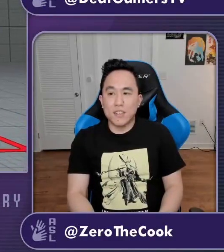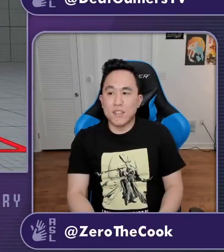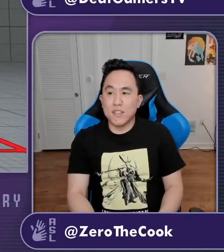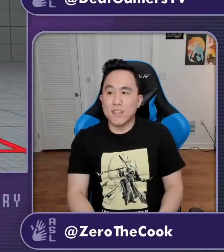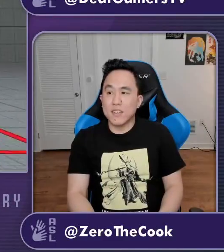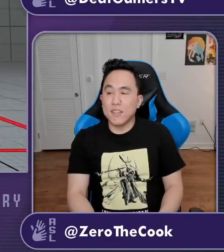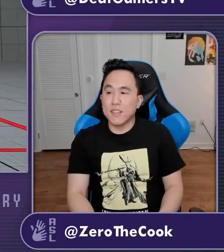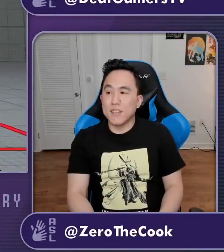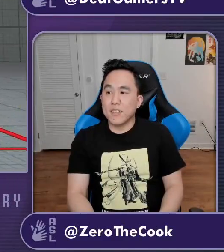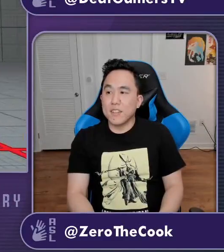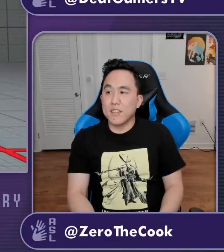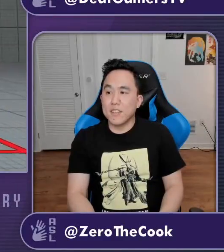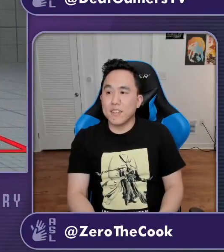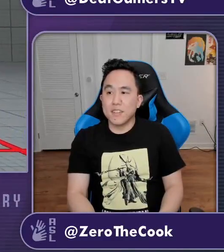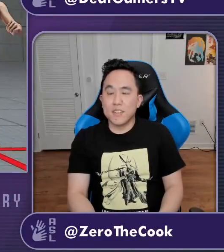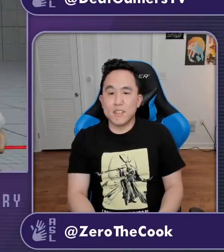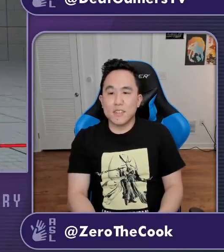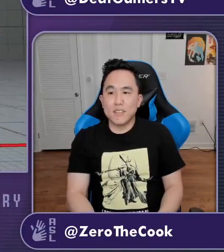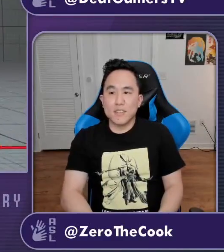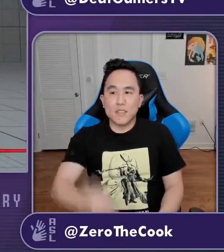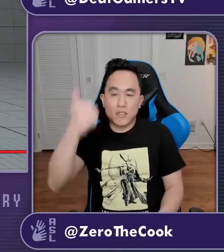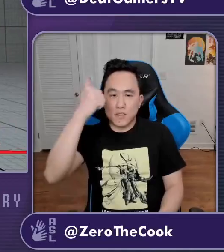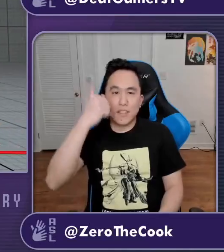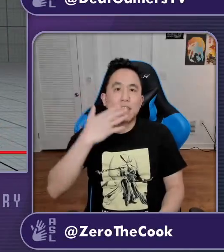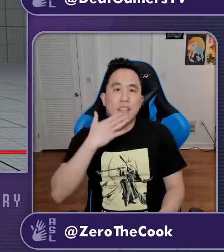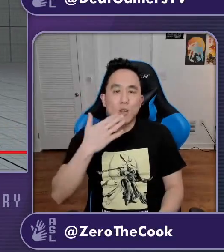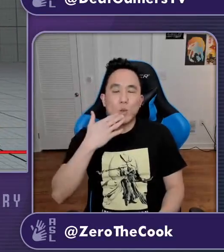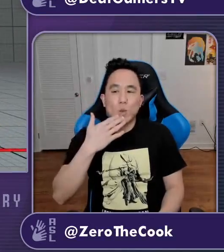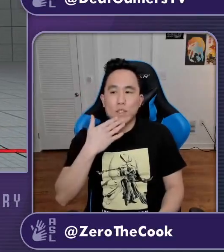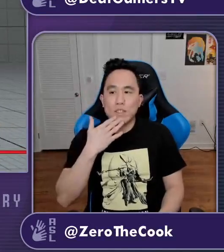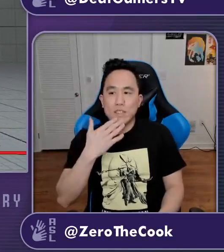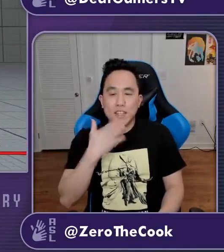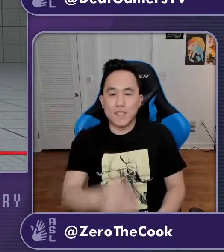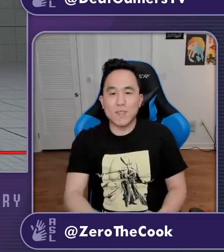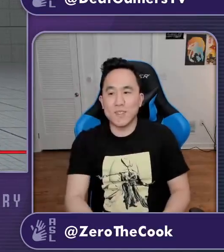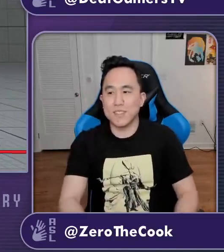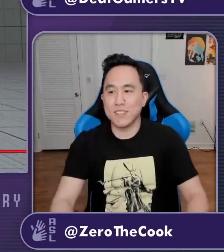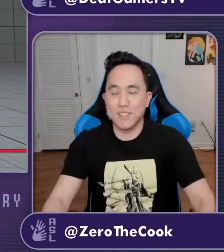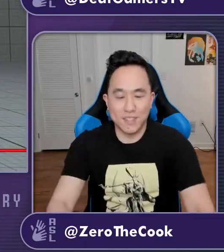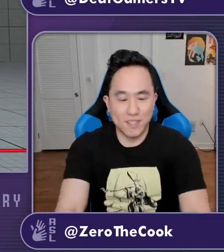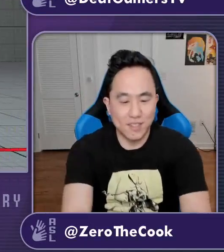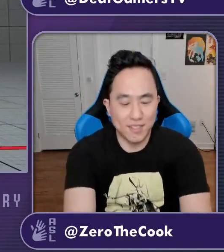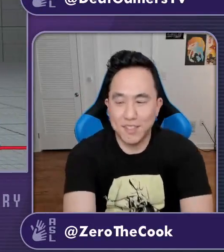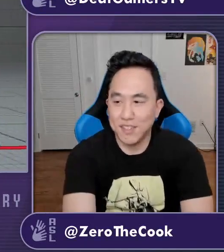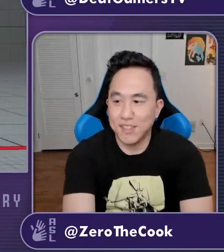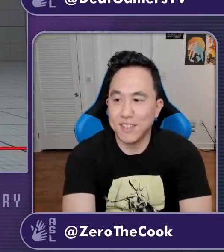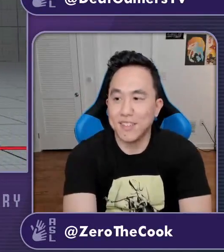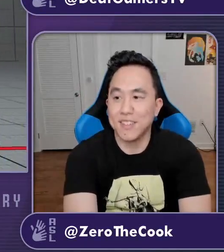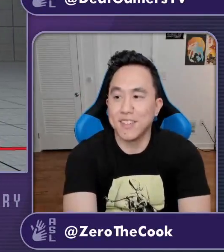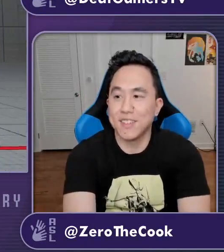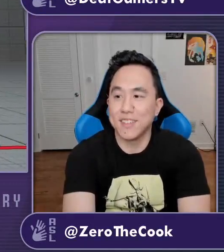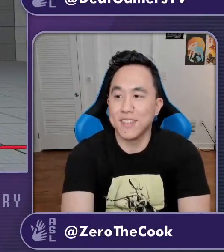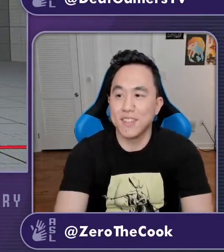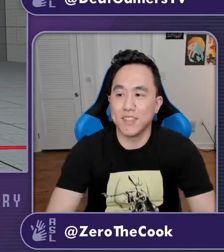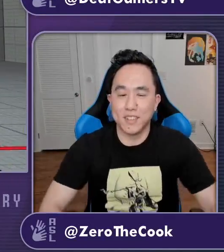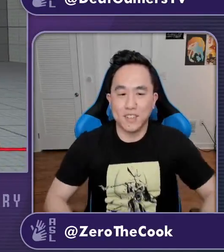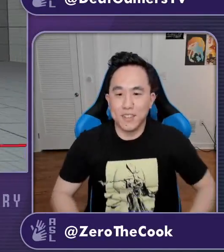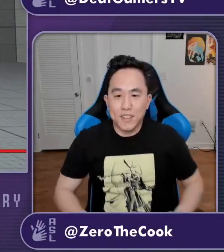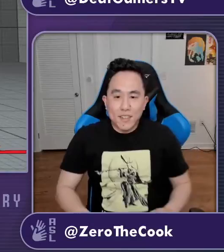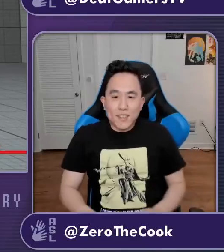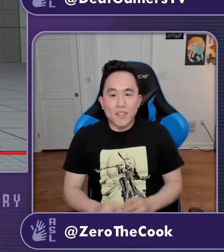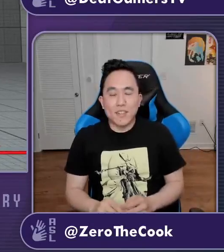Oh, that was awkward. I did not think they were going to end up on that side. Yeah. Visually, it didn't look like it was going to happen that